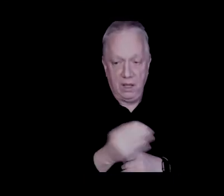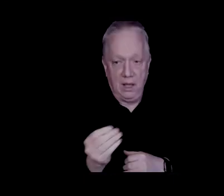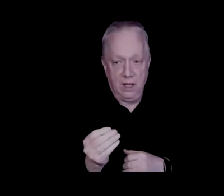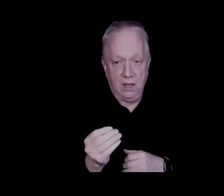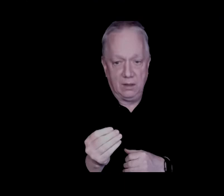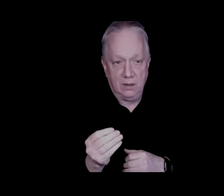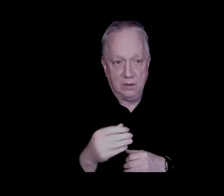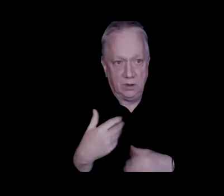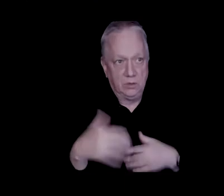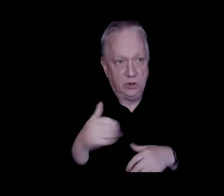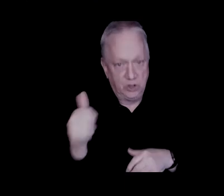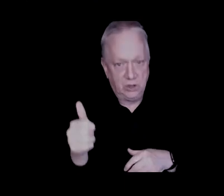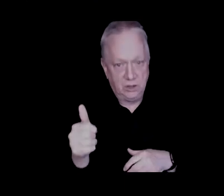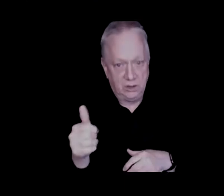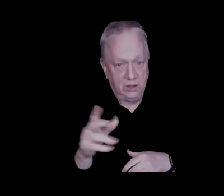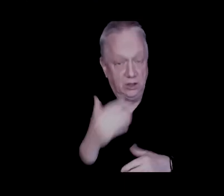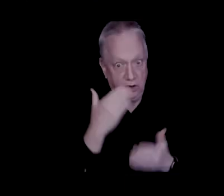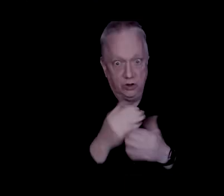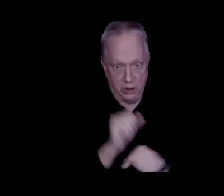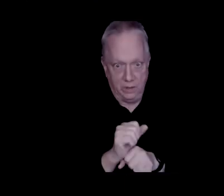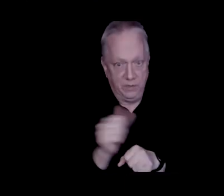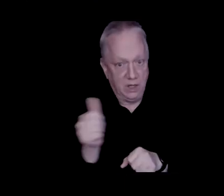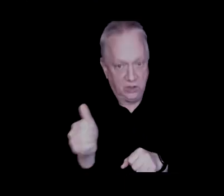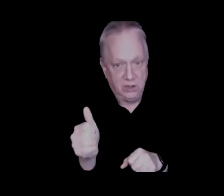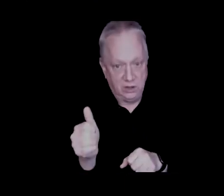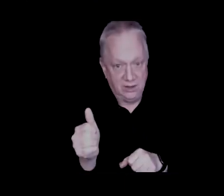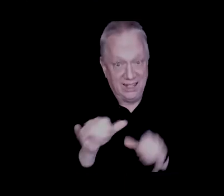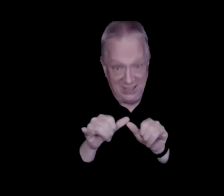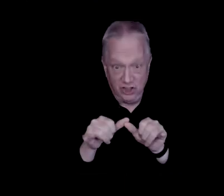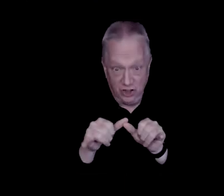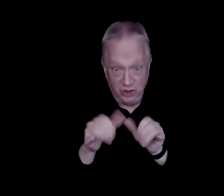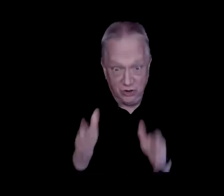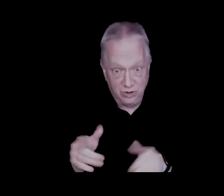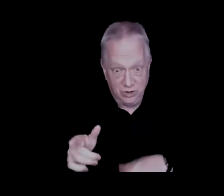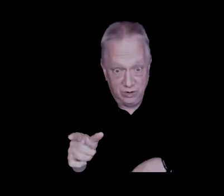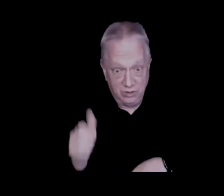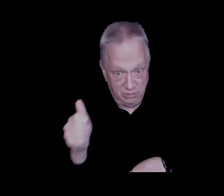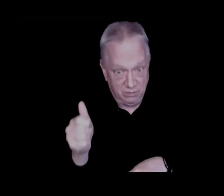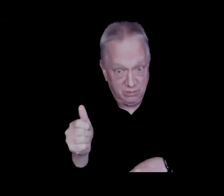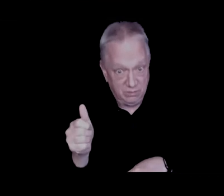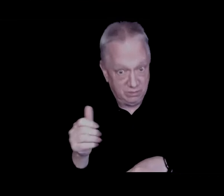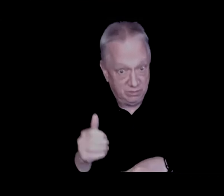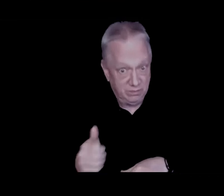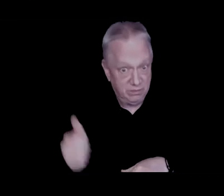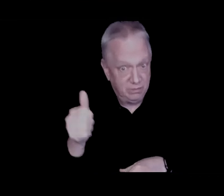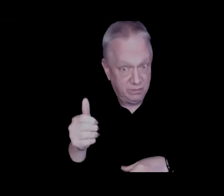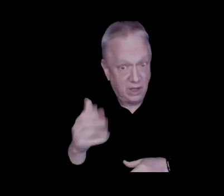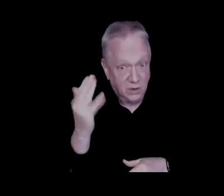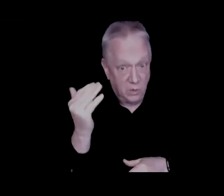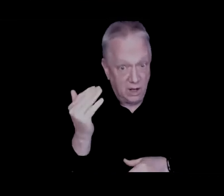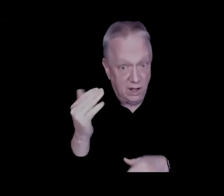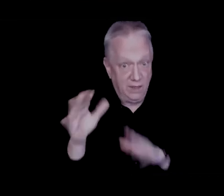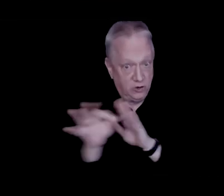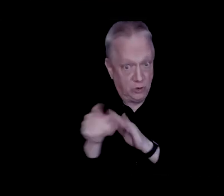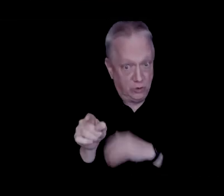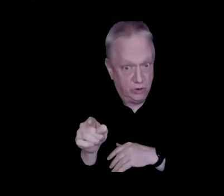and so she did a great job, and she's an engineer, you see. It's so this is why they chose her